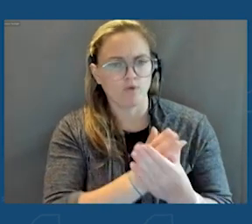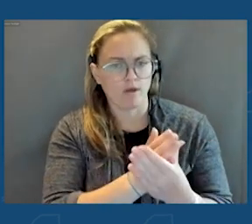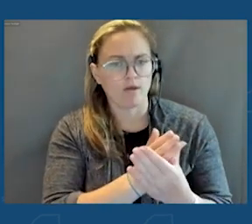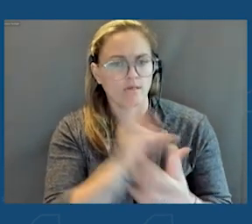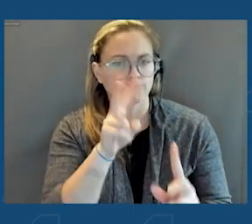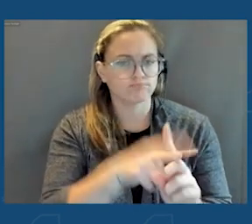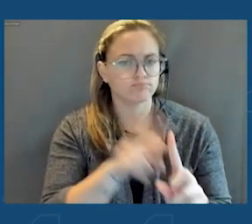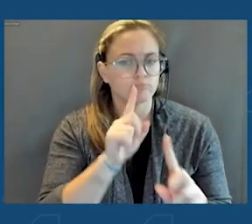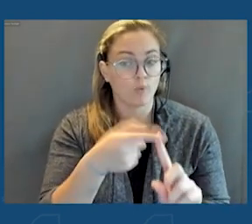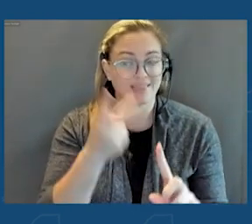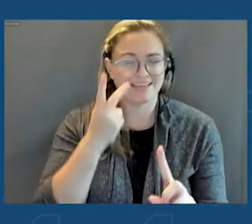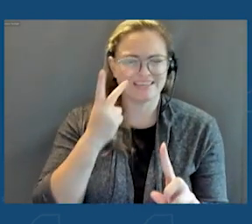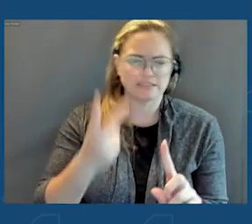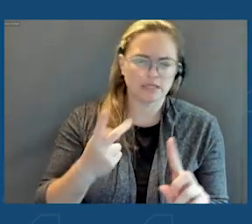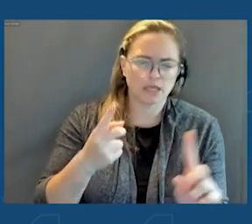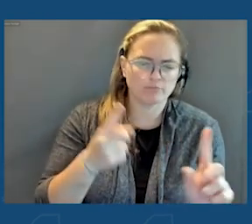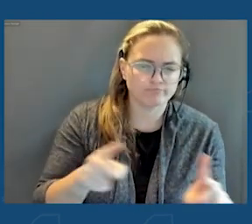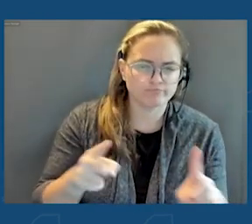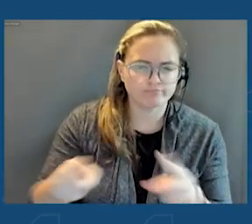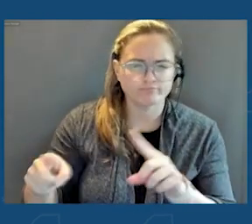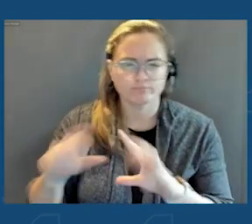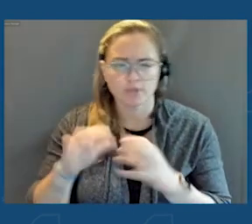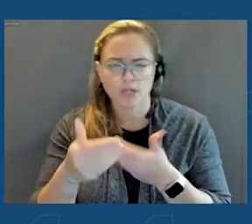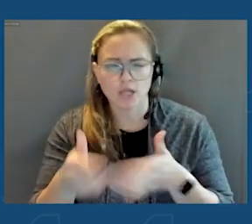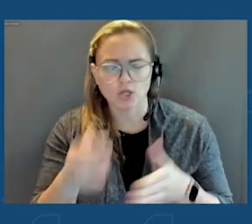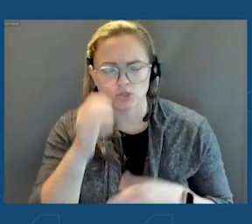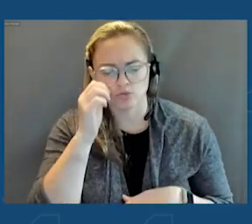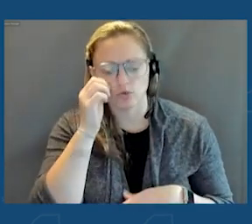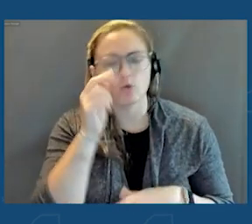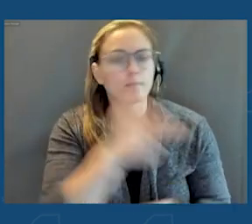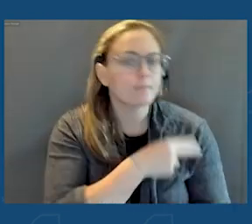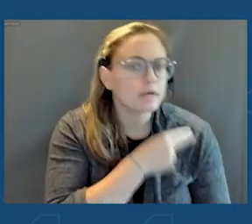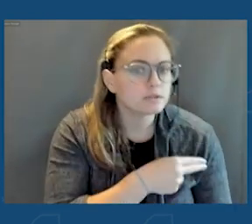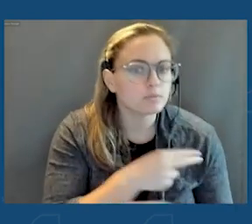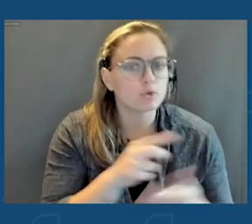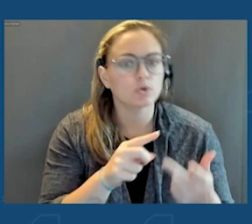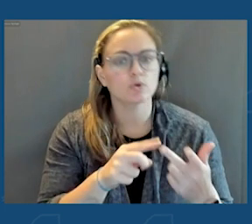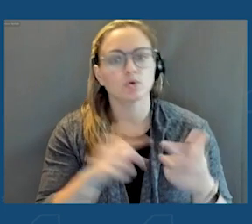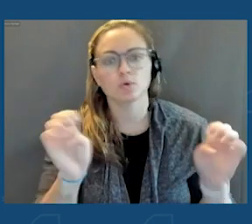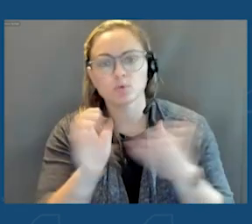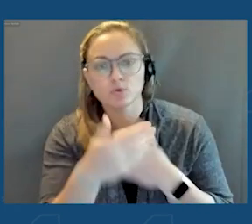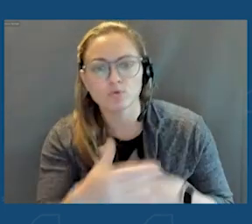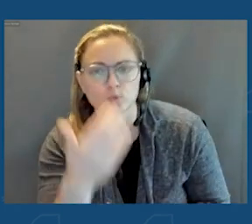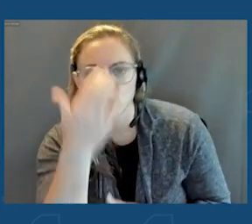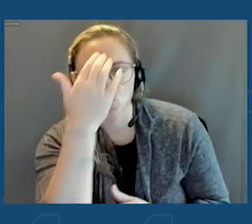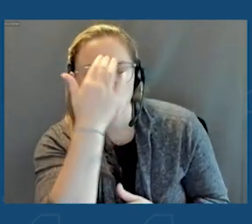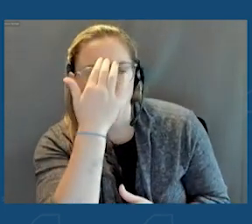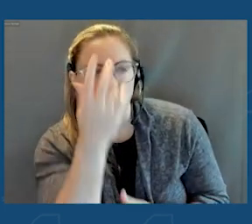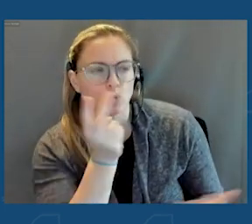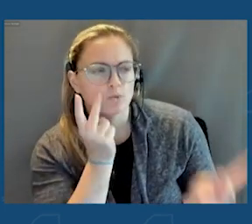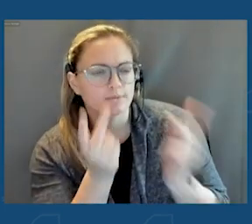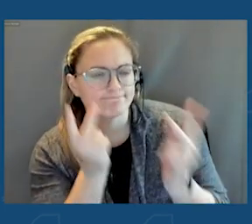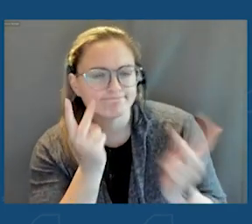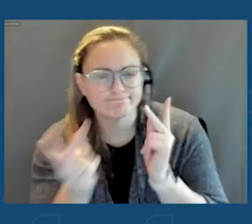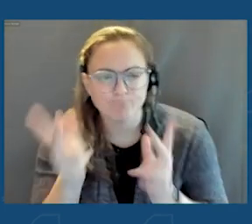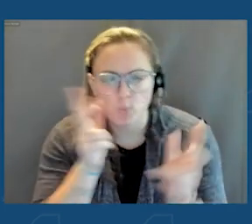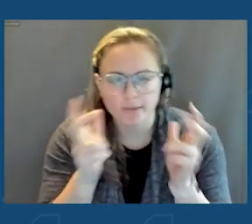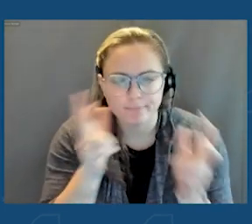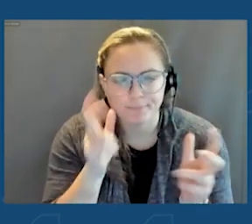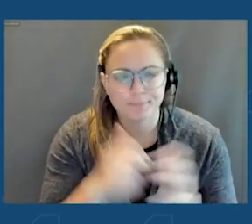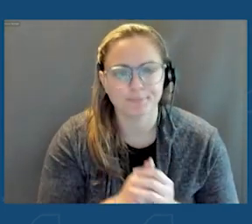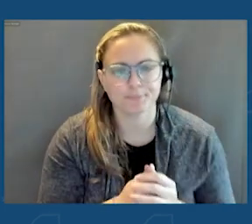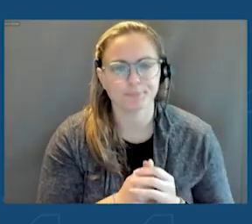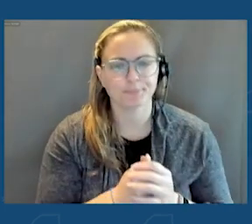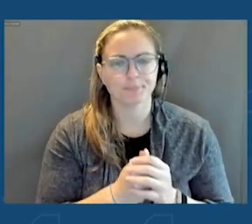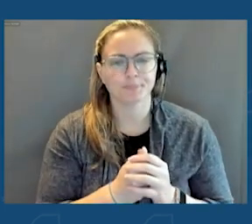see the signs, again, in a classroom, in a hospital emergency room, you know things, you see things, you hear things. And